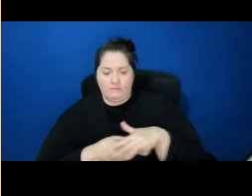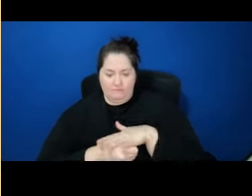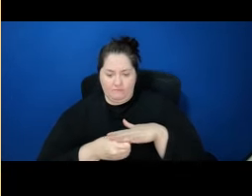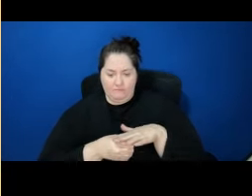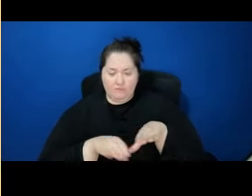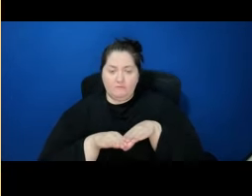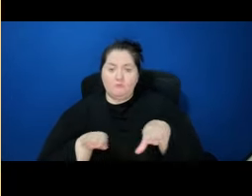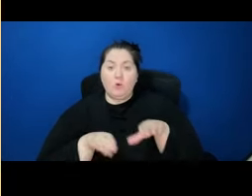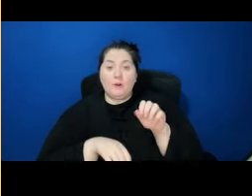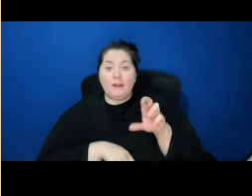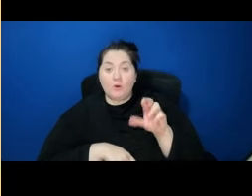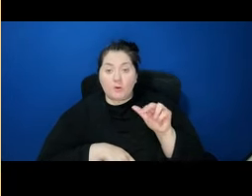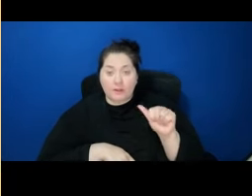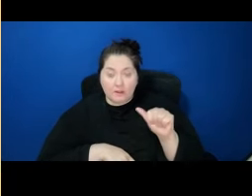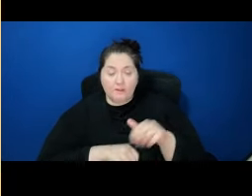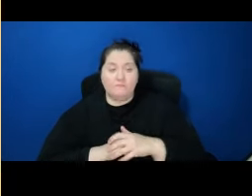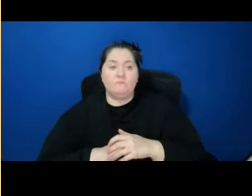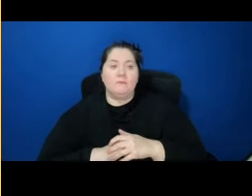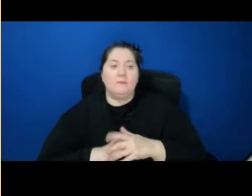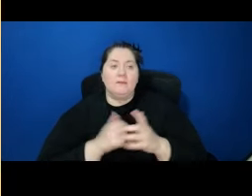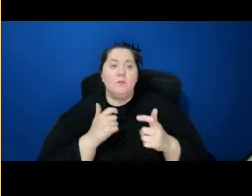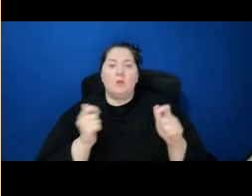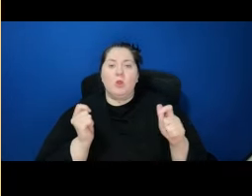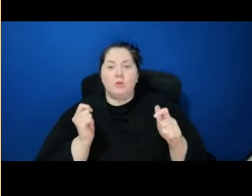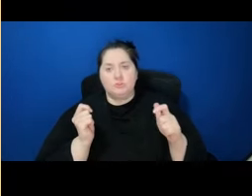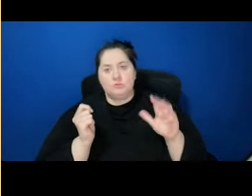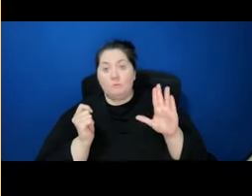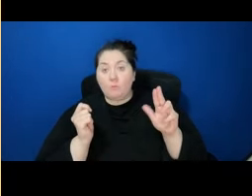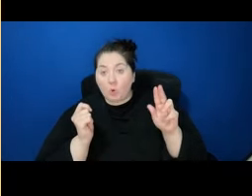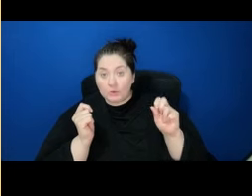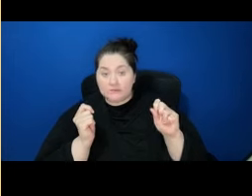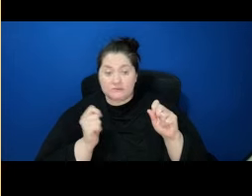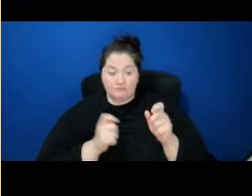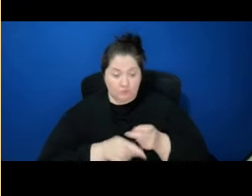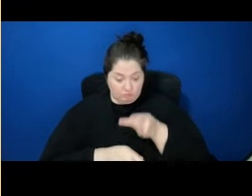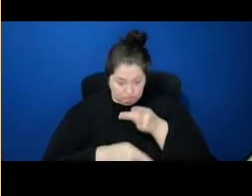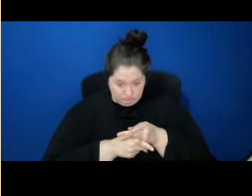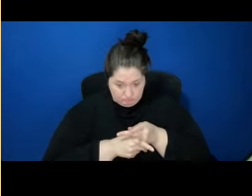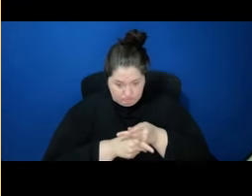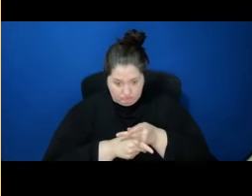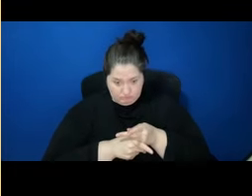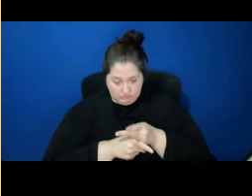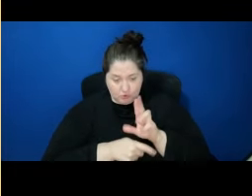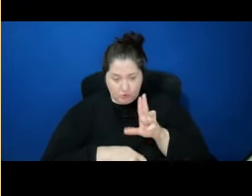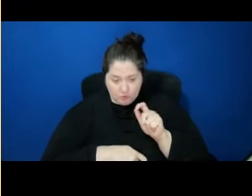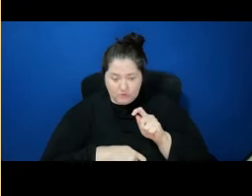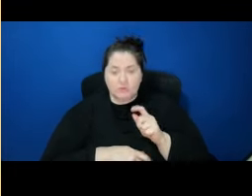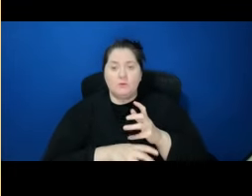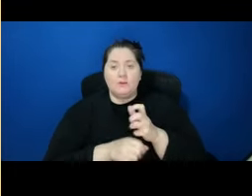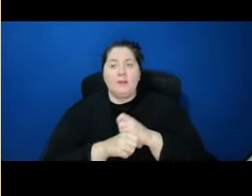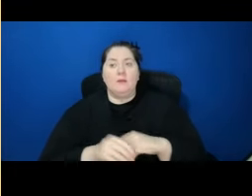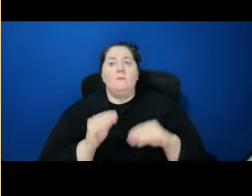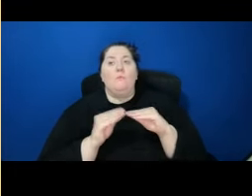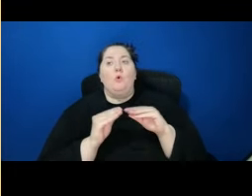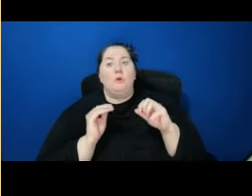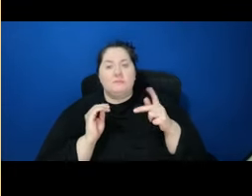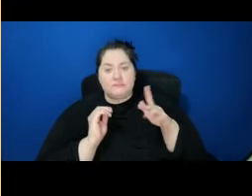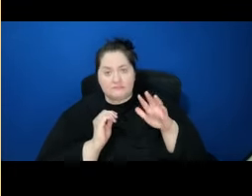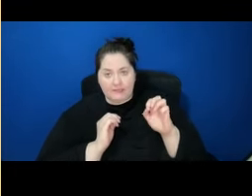allowed, but then a larger bonus so that if you preserve a unit, you can get more